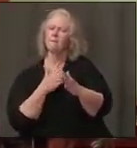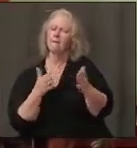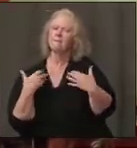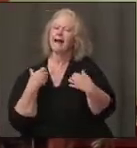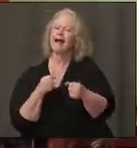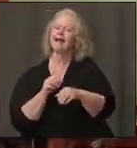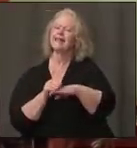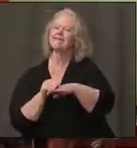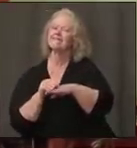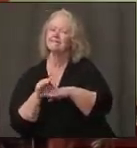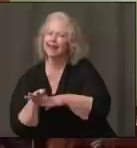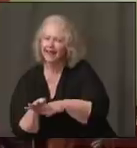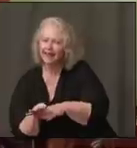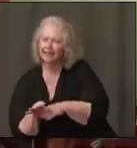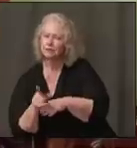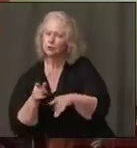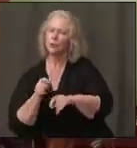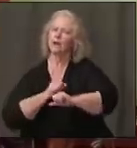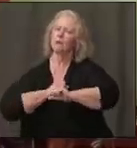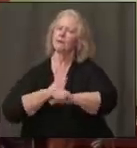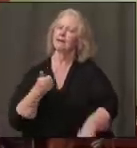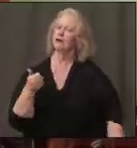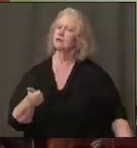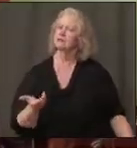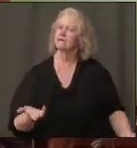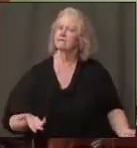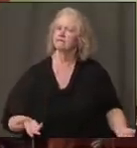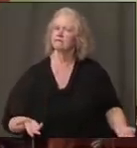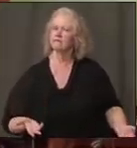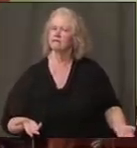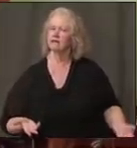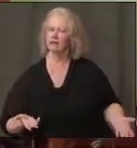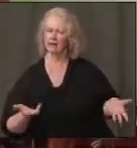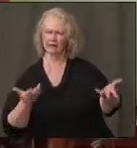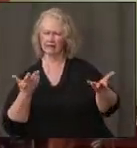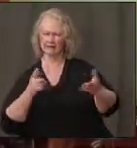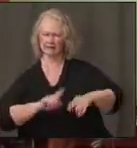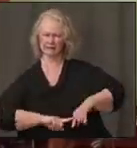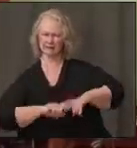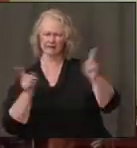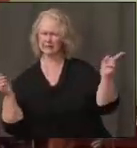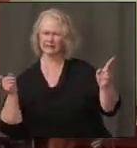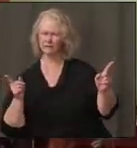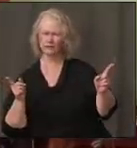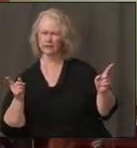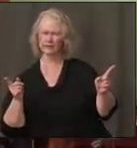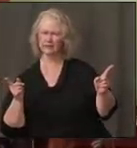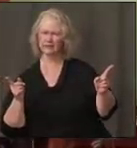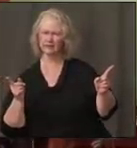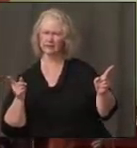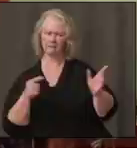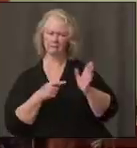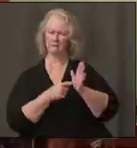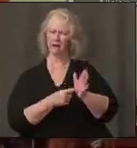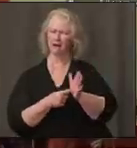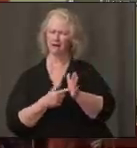advice so that you can protect yourself. So I think they're very different models.